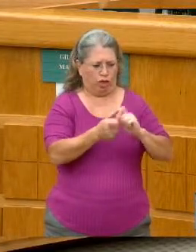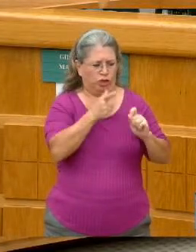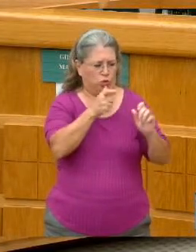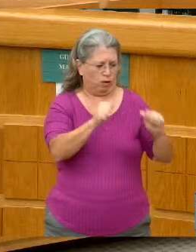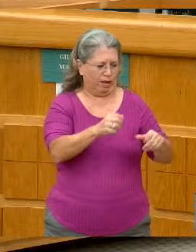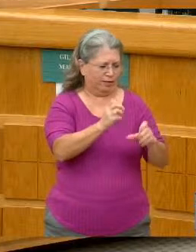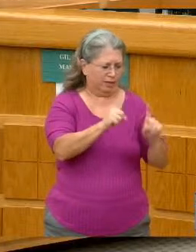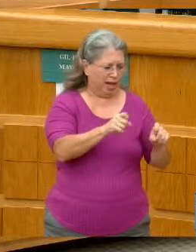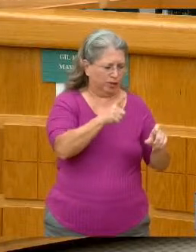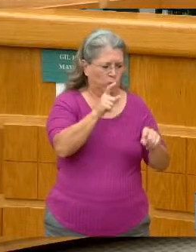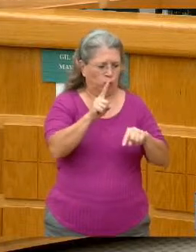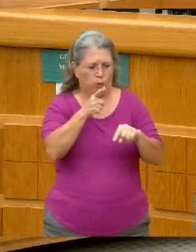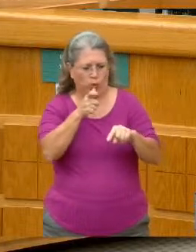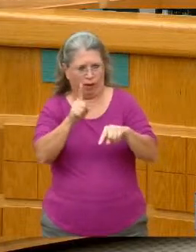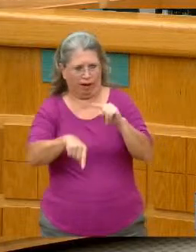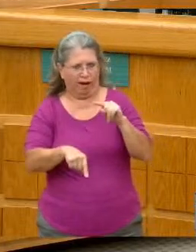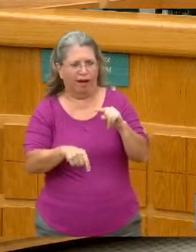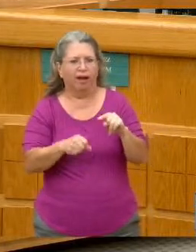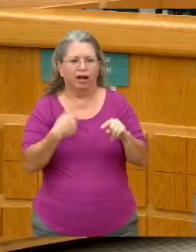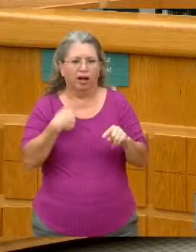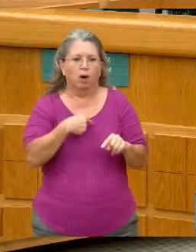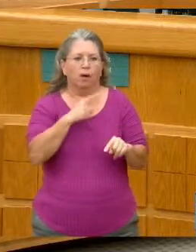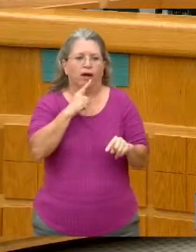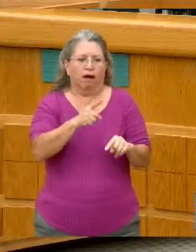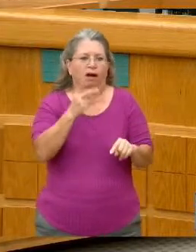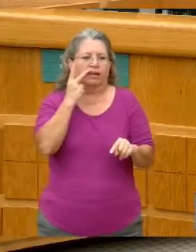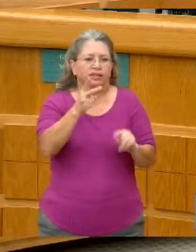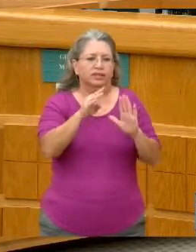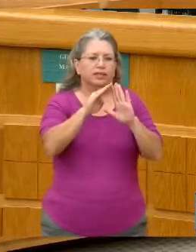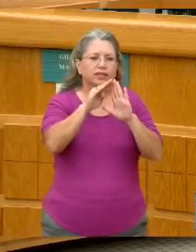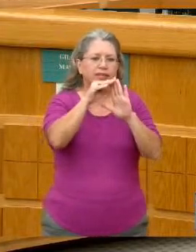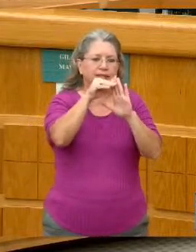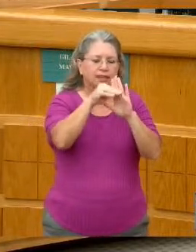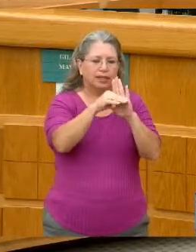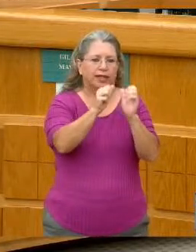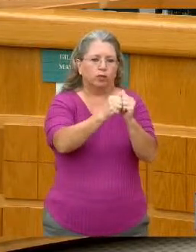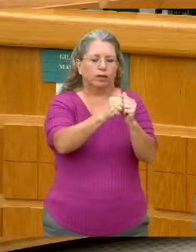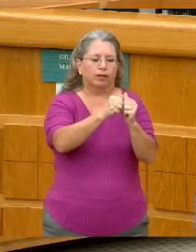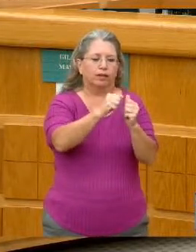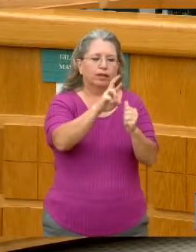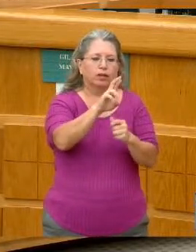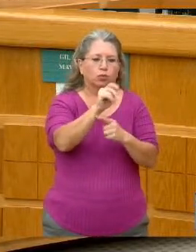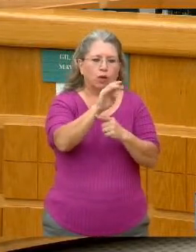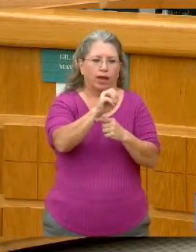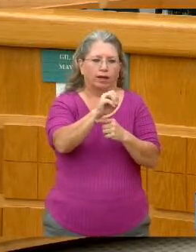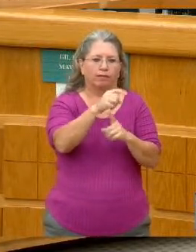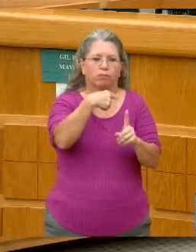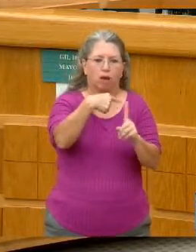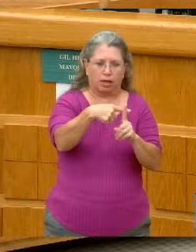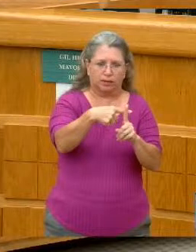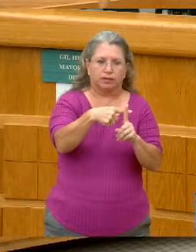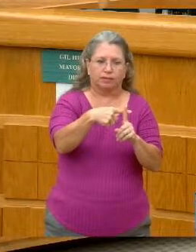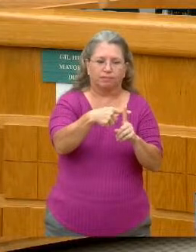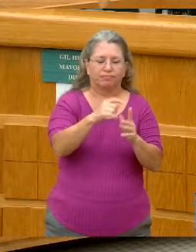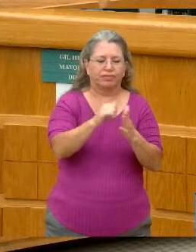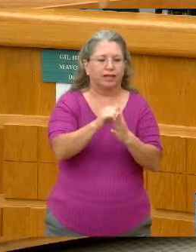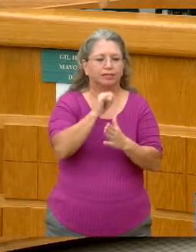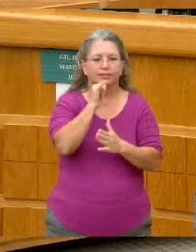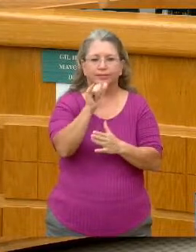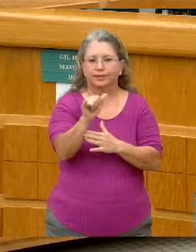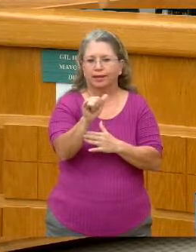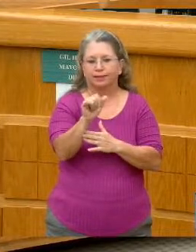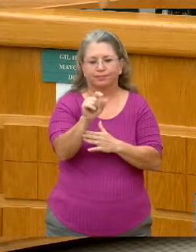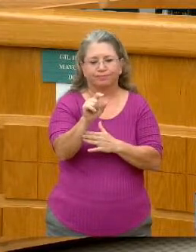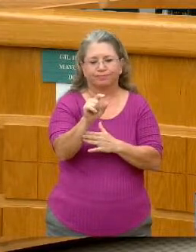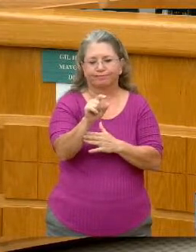seeing a decline in the positivity rate in the coastal bend area, and it's not just due to a change in in